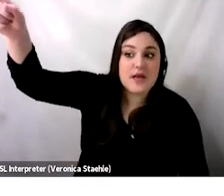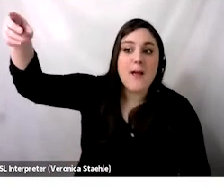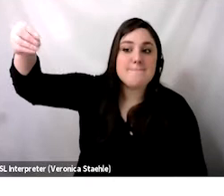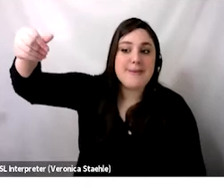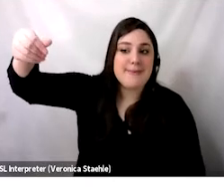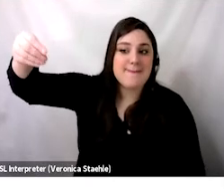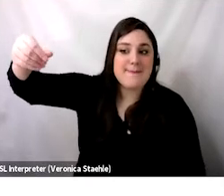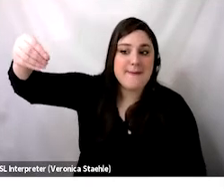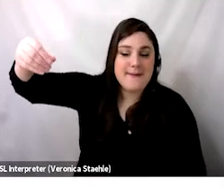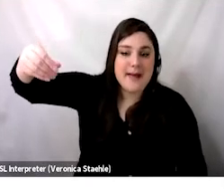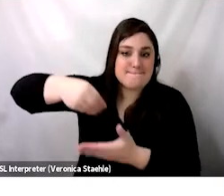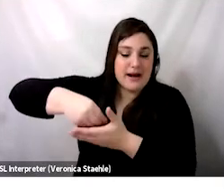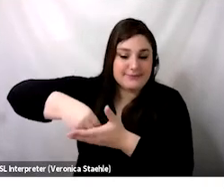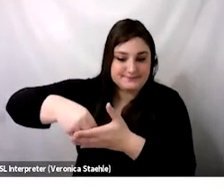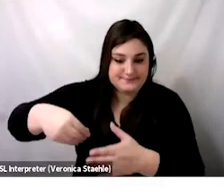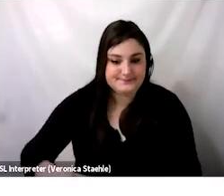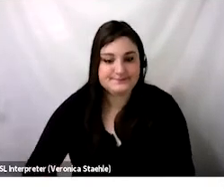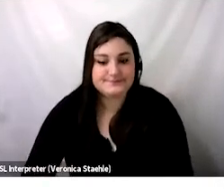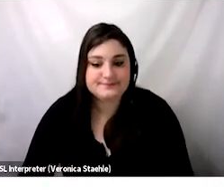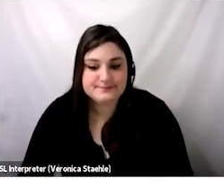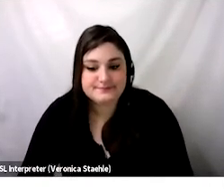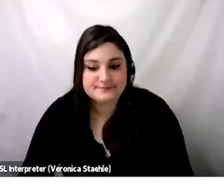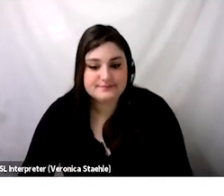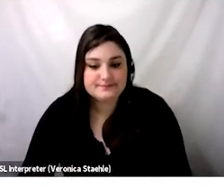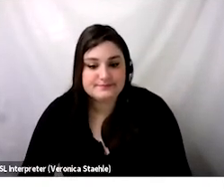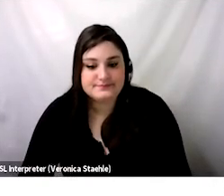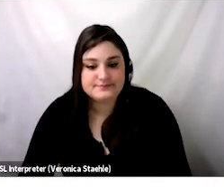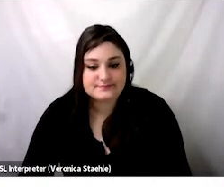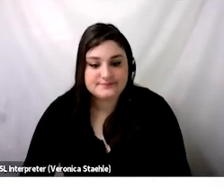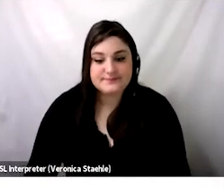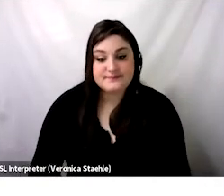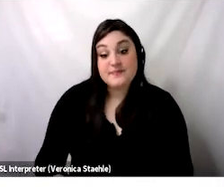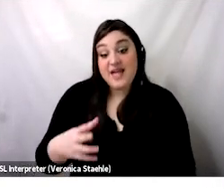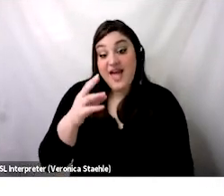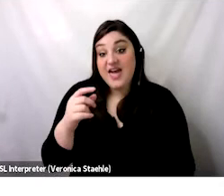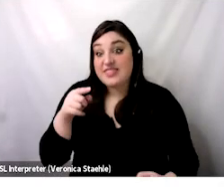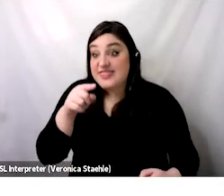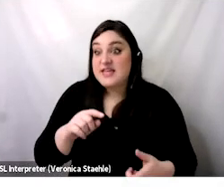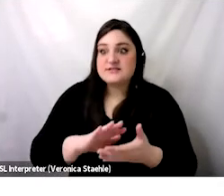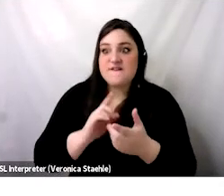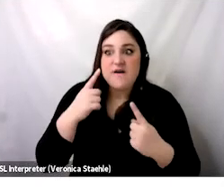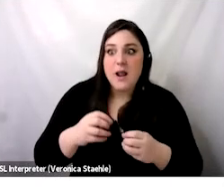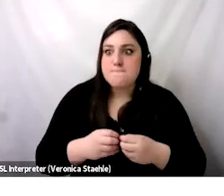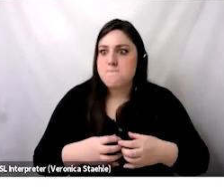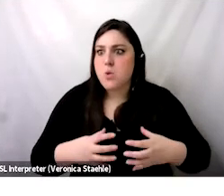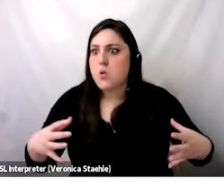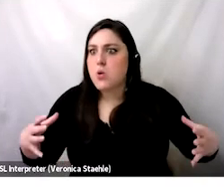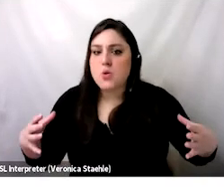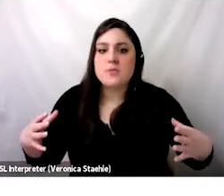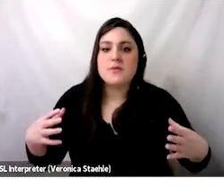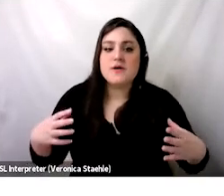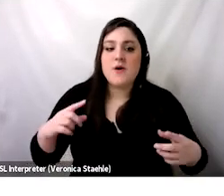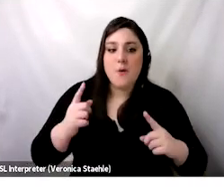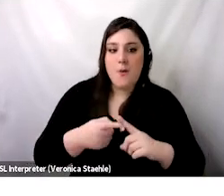finally reached its peak with the invention of this,